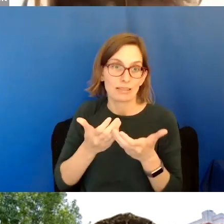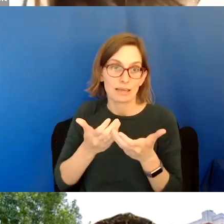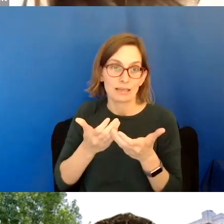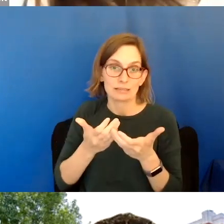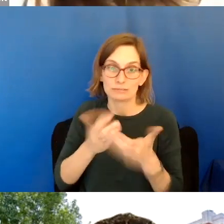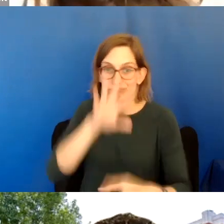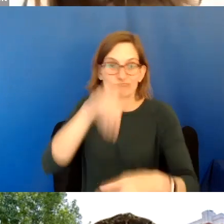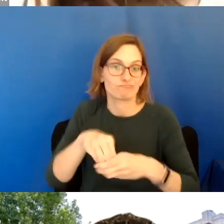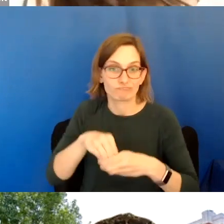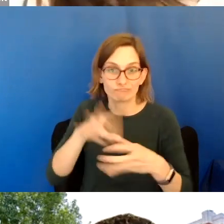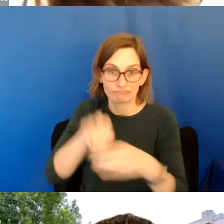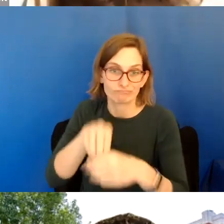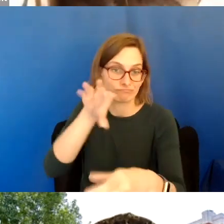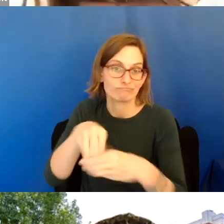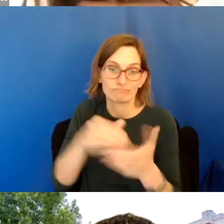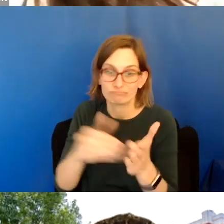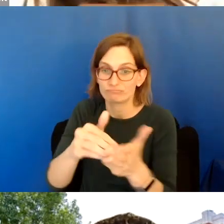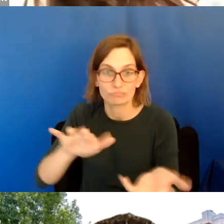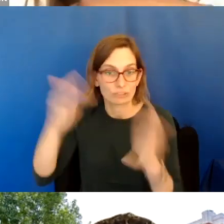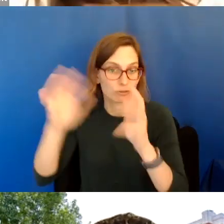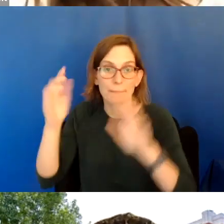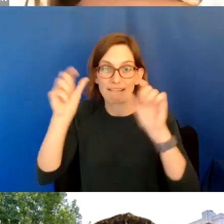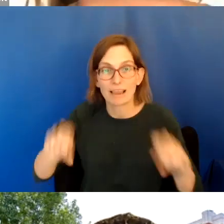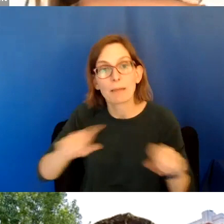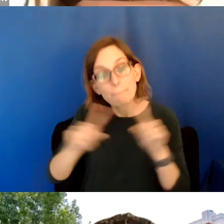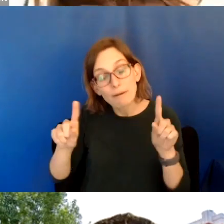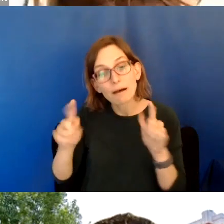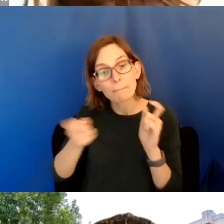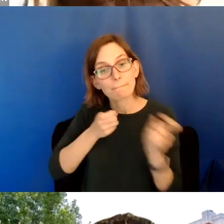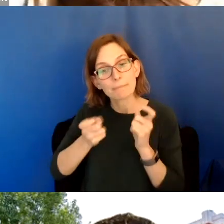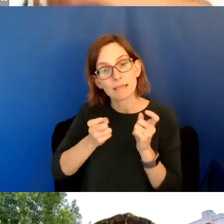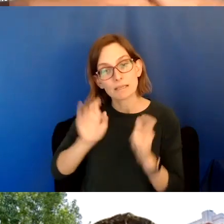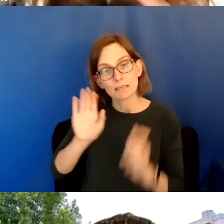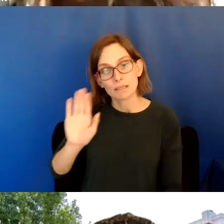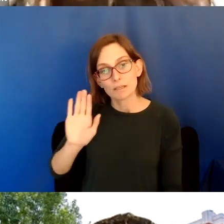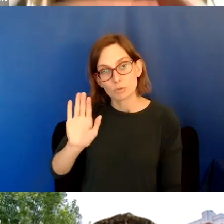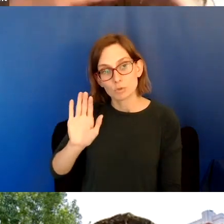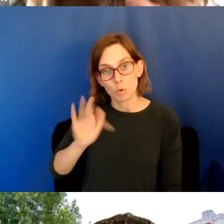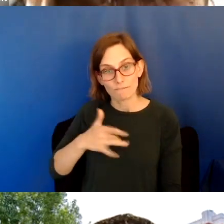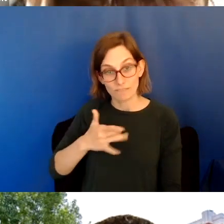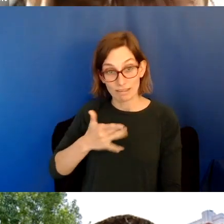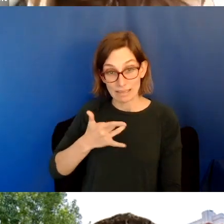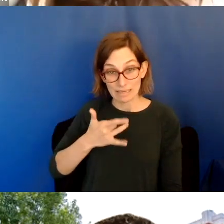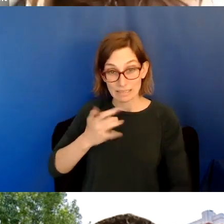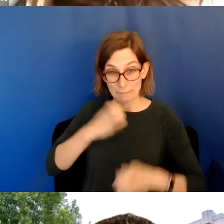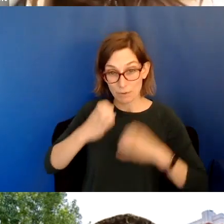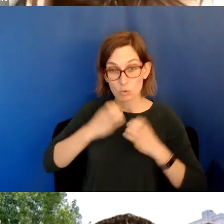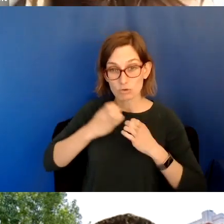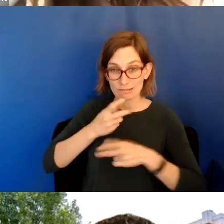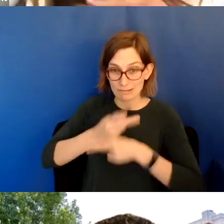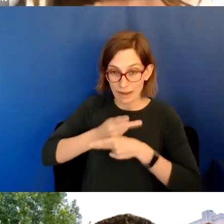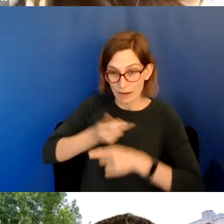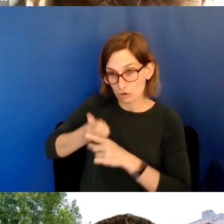completely encourage you to disrupt, do that. However, also manage your own feelings and your emotions. Take care of